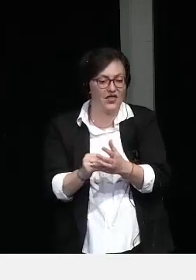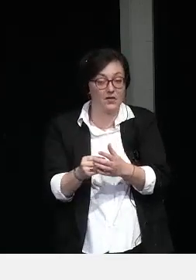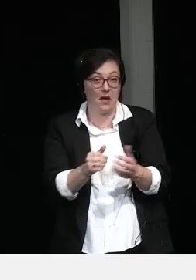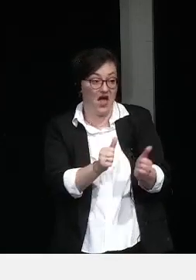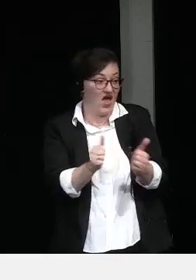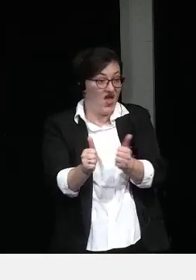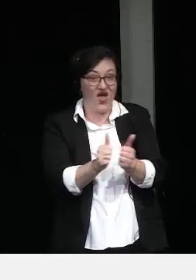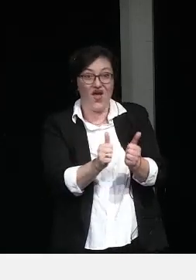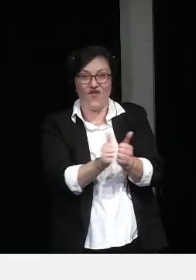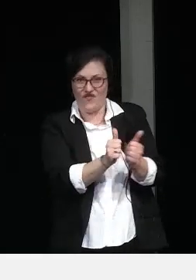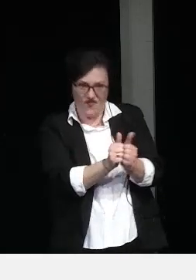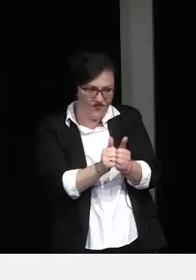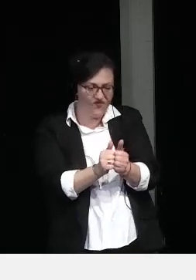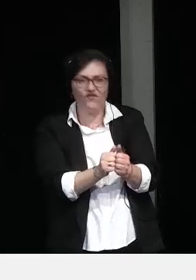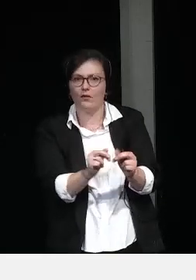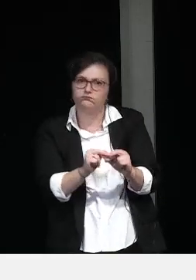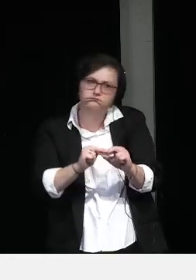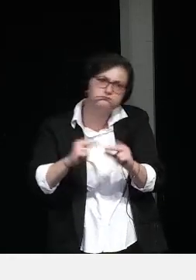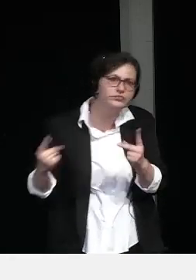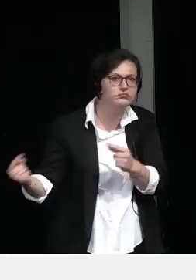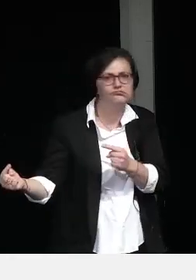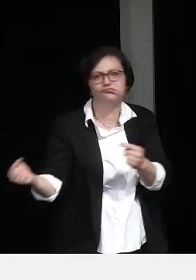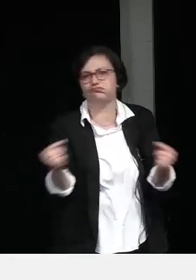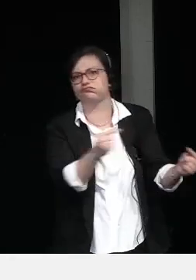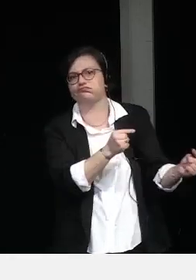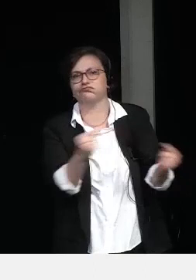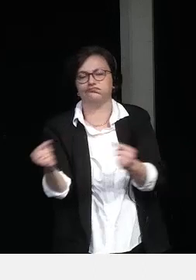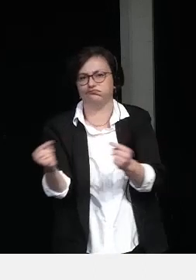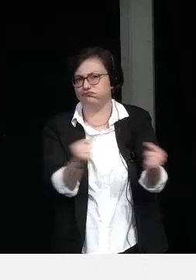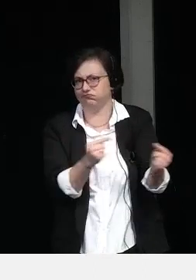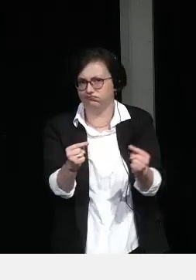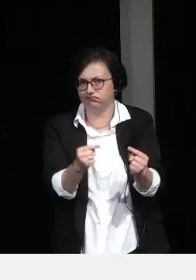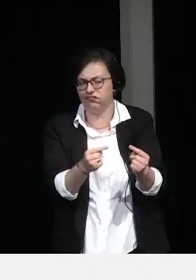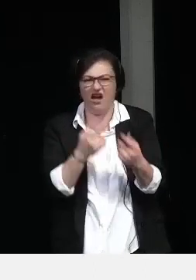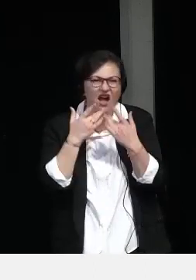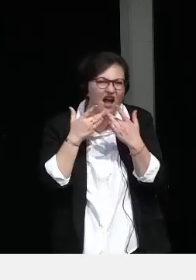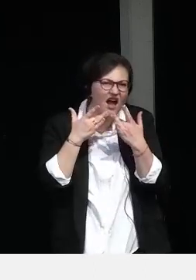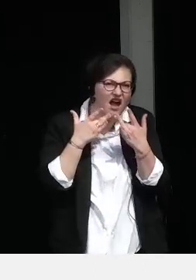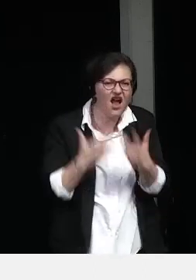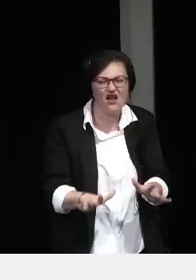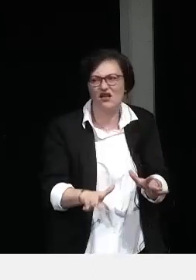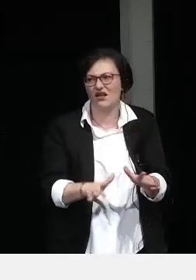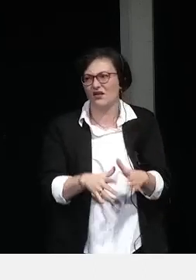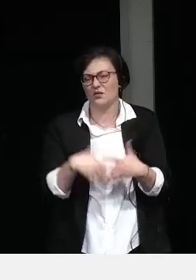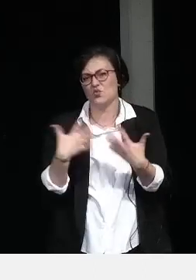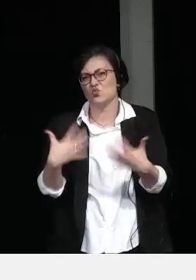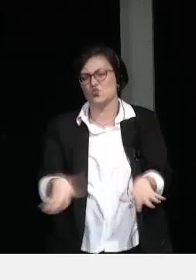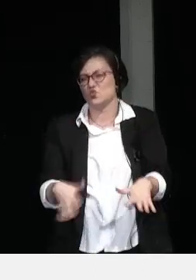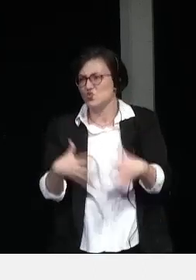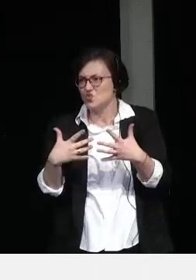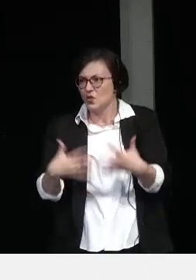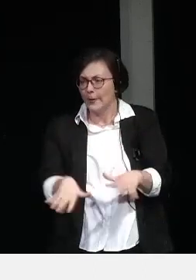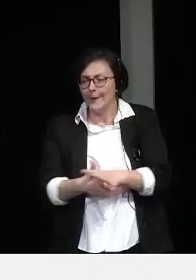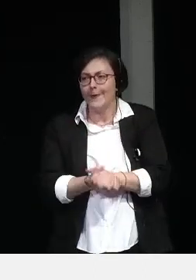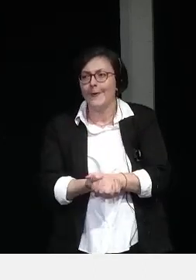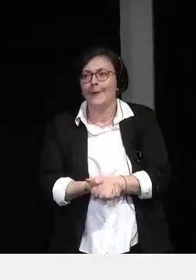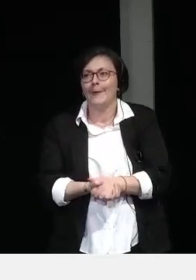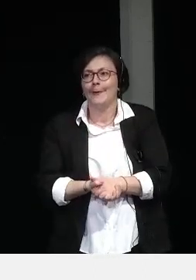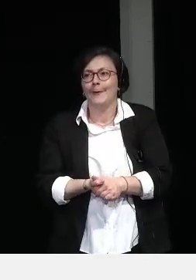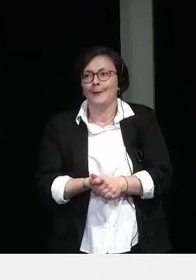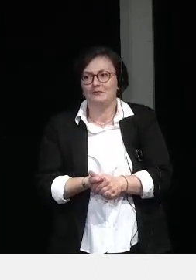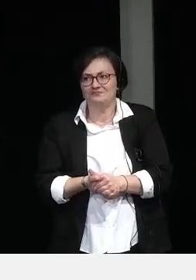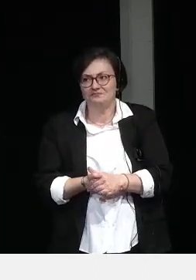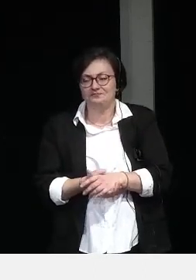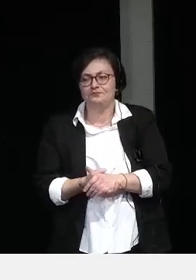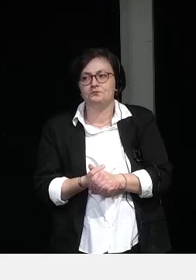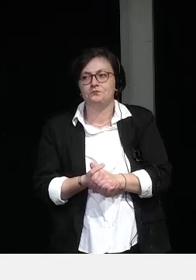And in this case, of course, you cannot afford a trial putting people in